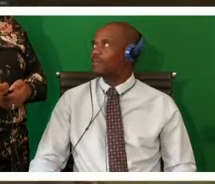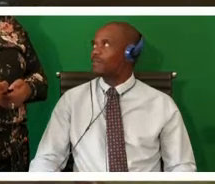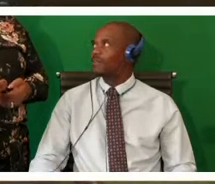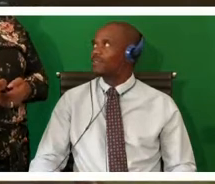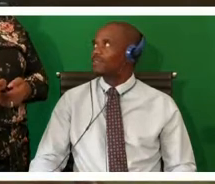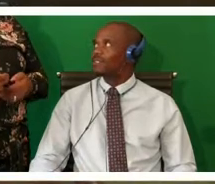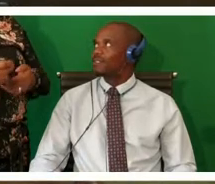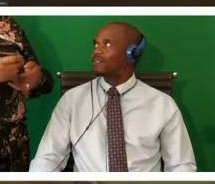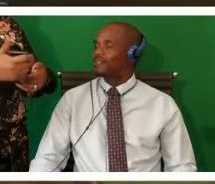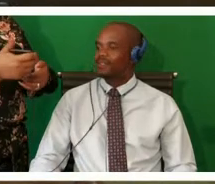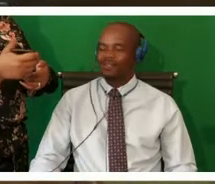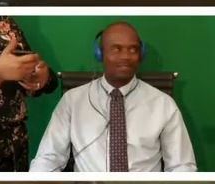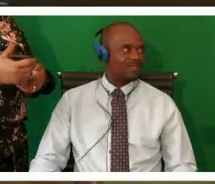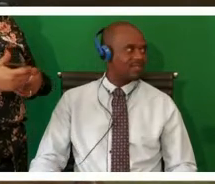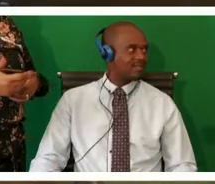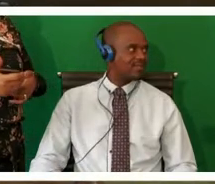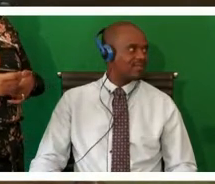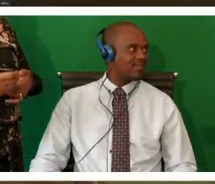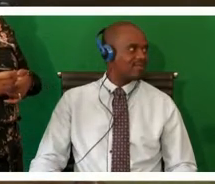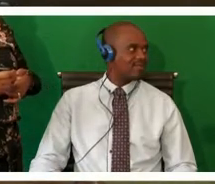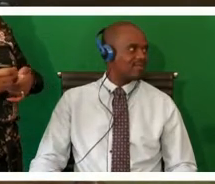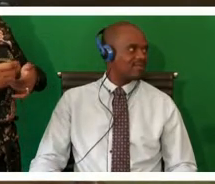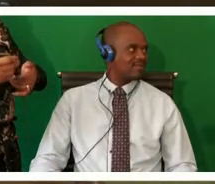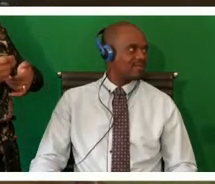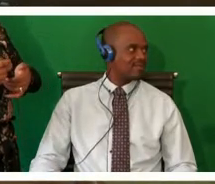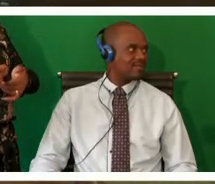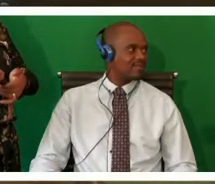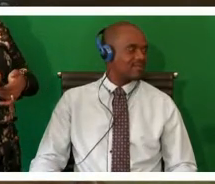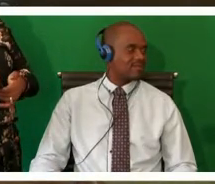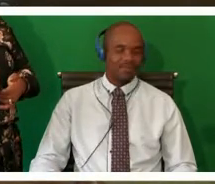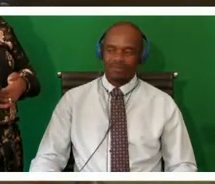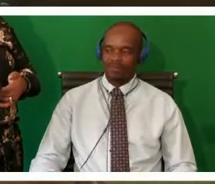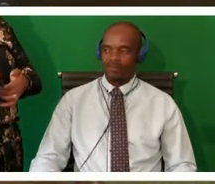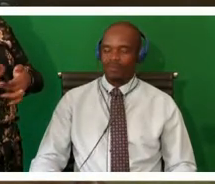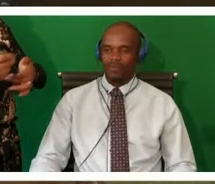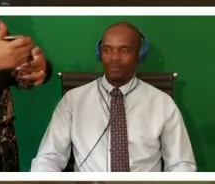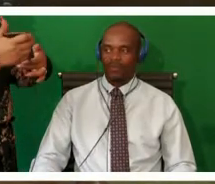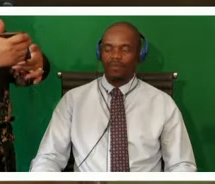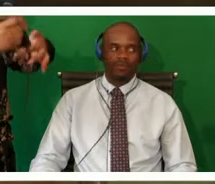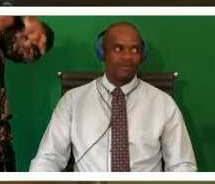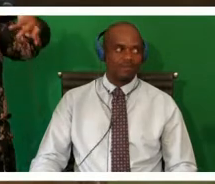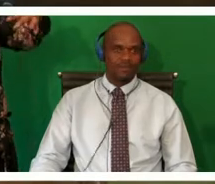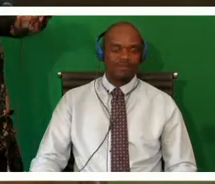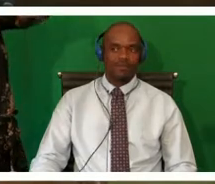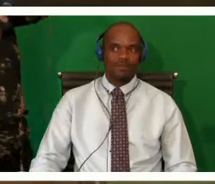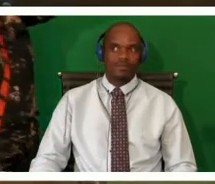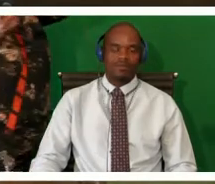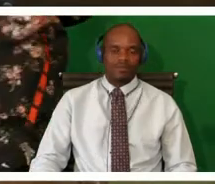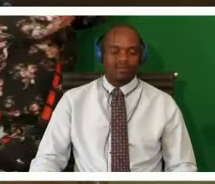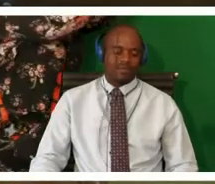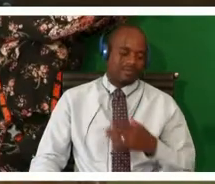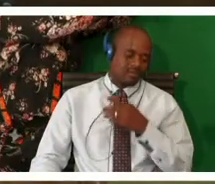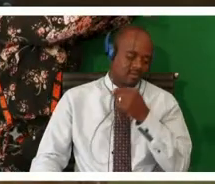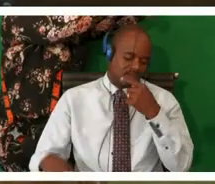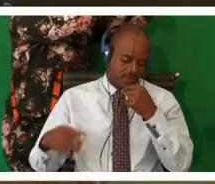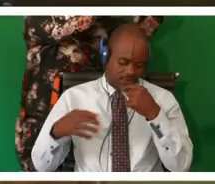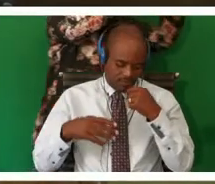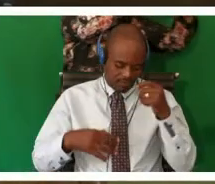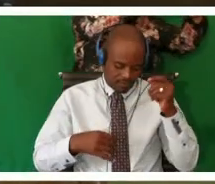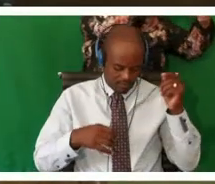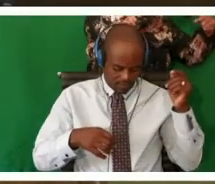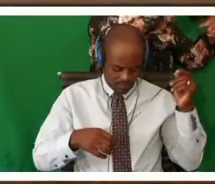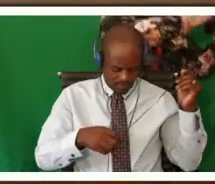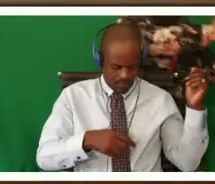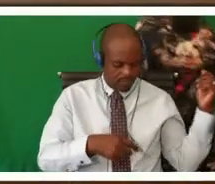mmoho le baqapi ba mesebetsi ba tshwanela ho benefita. Let's make sure we build the Free